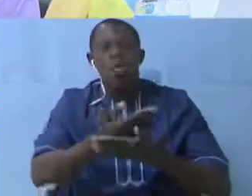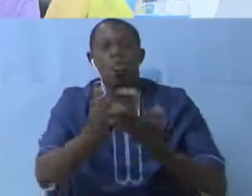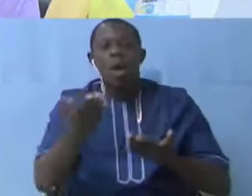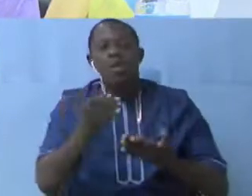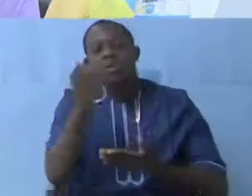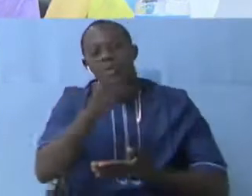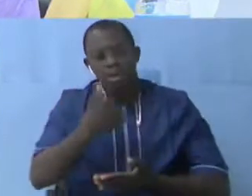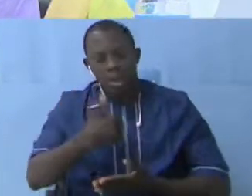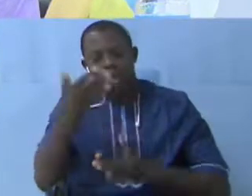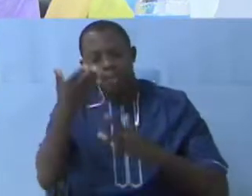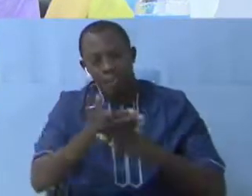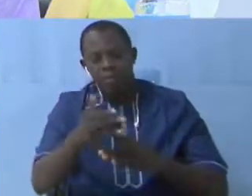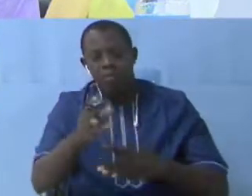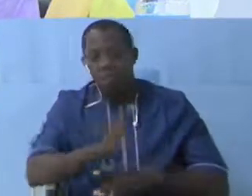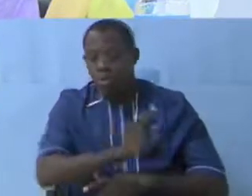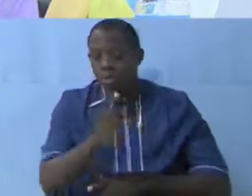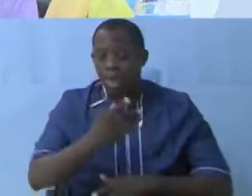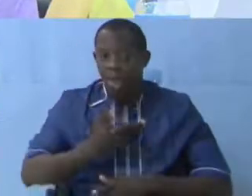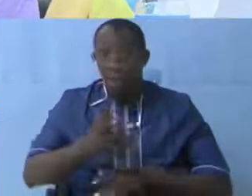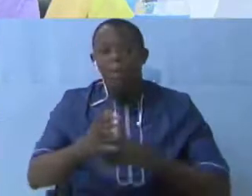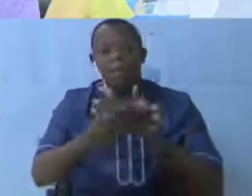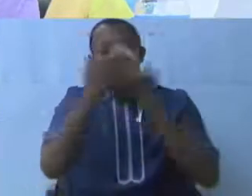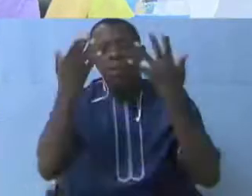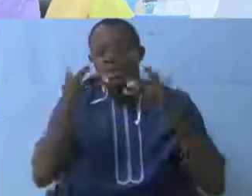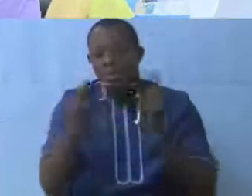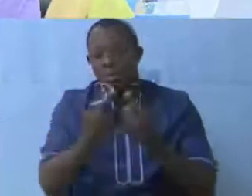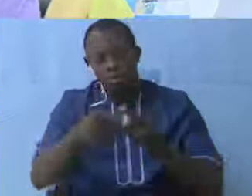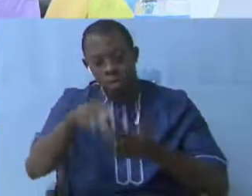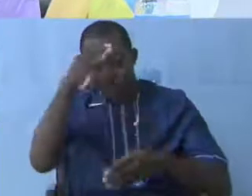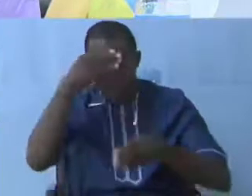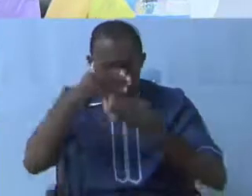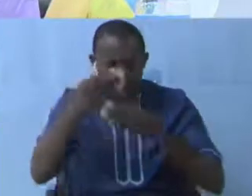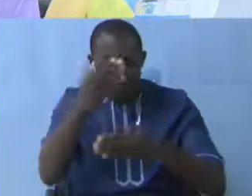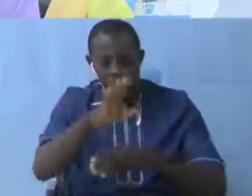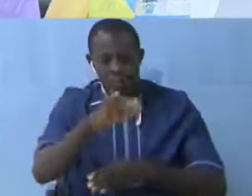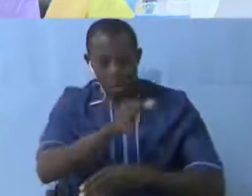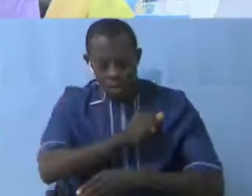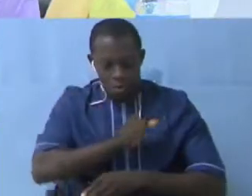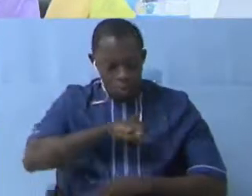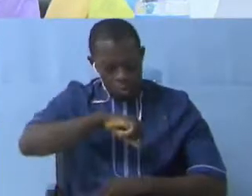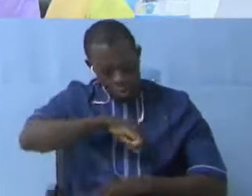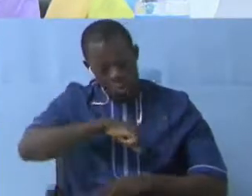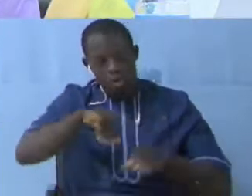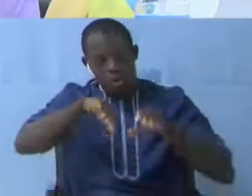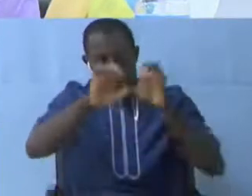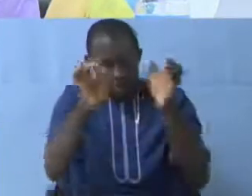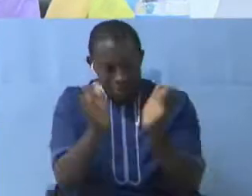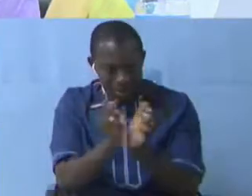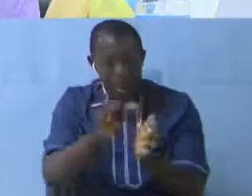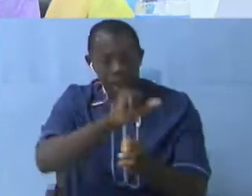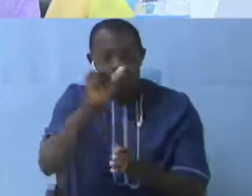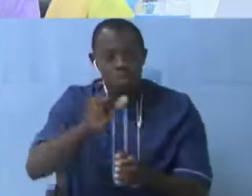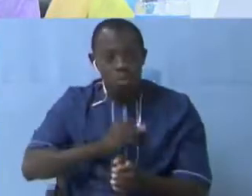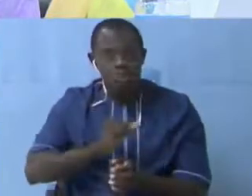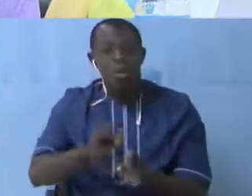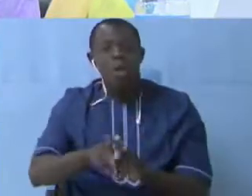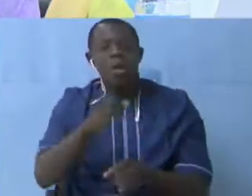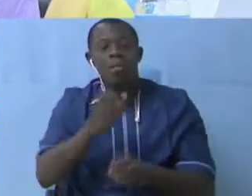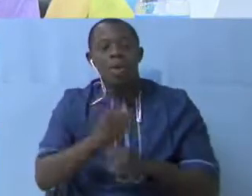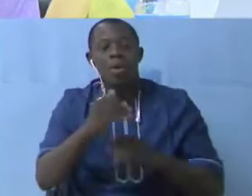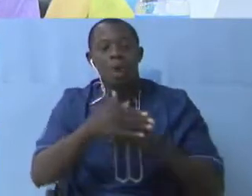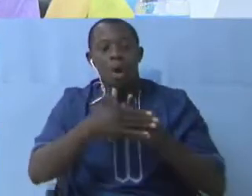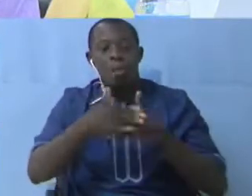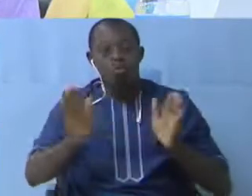lot to learn from our own community, but we have also to gain by being more open as a